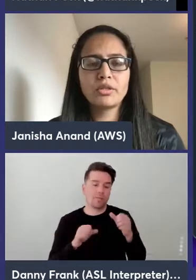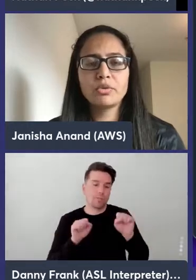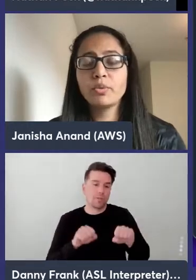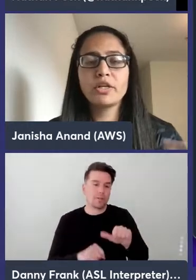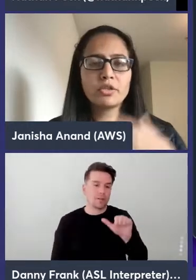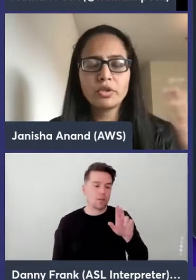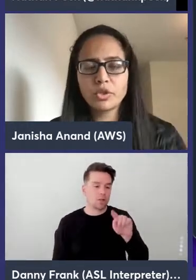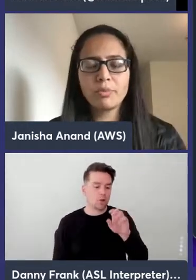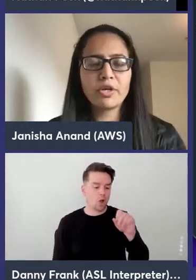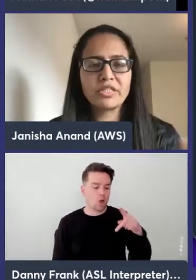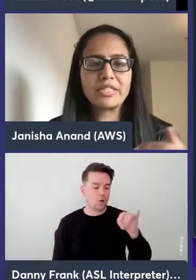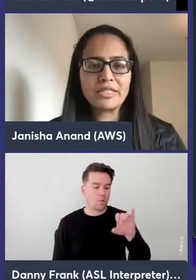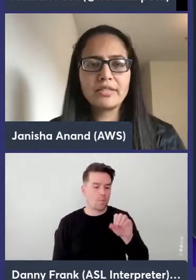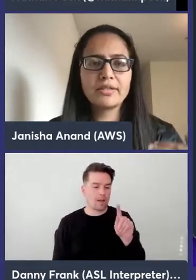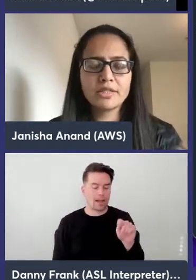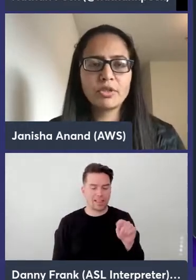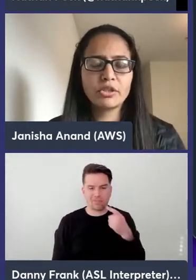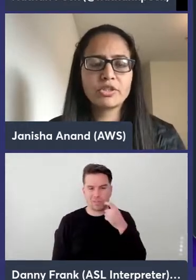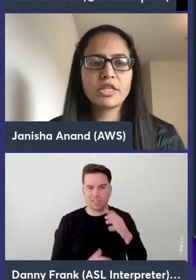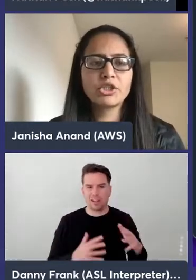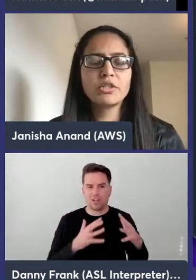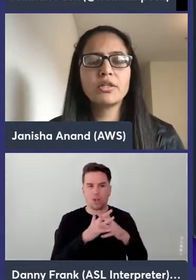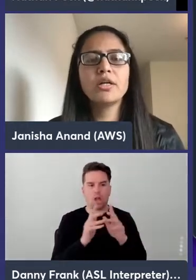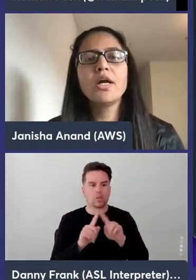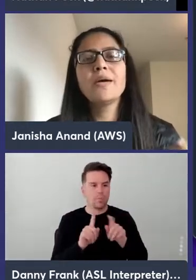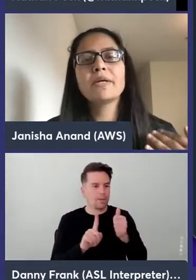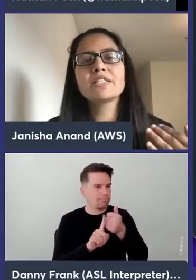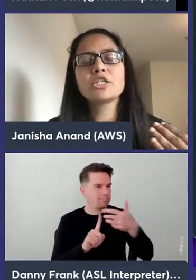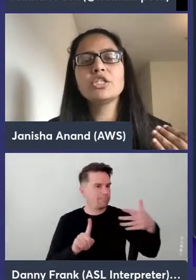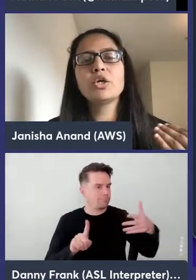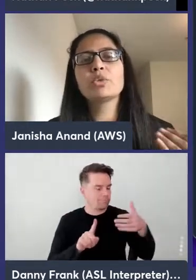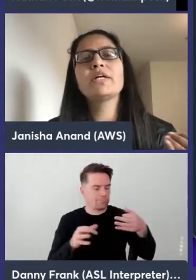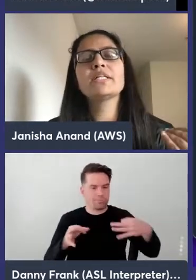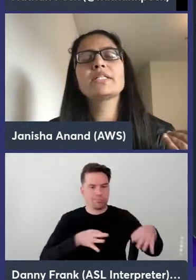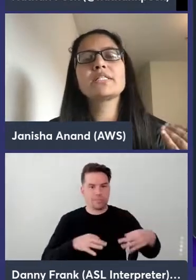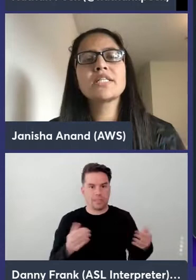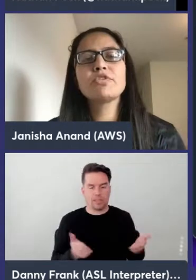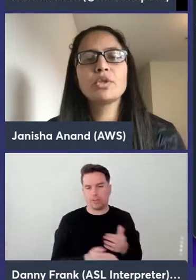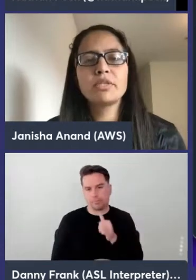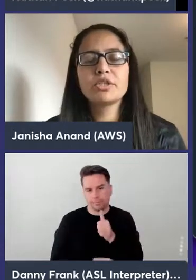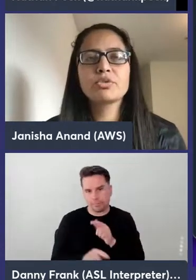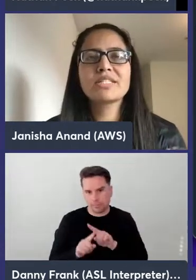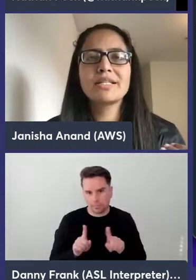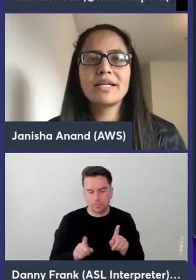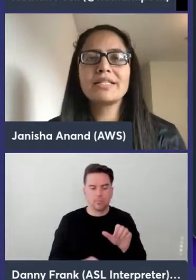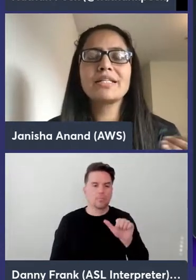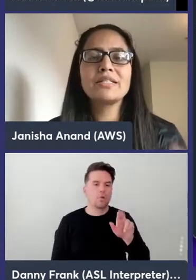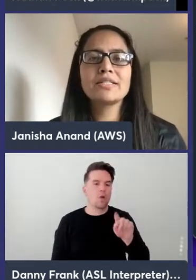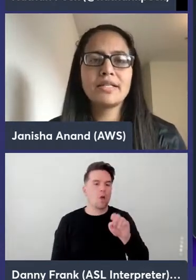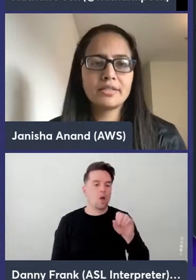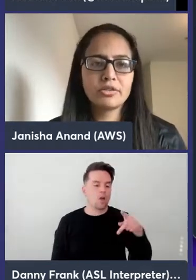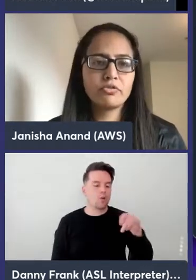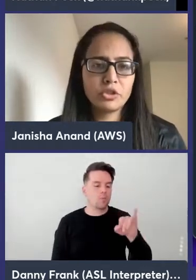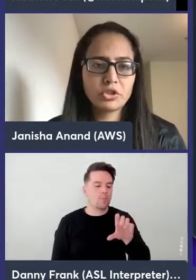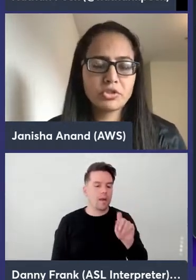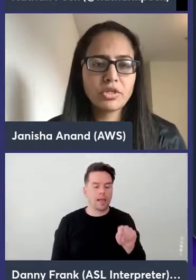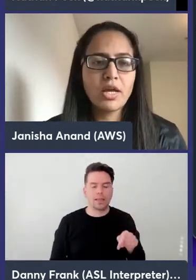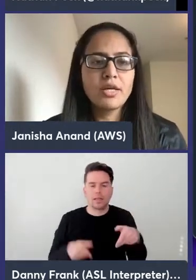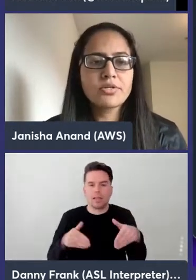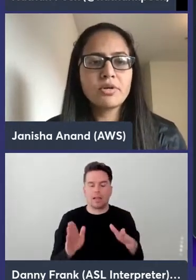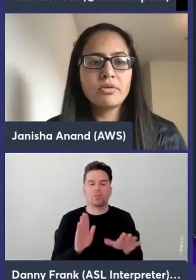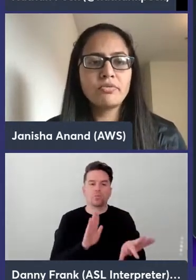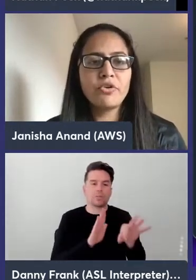launch, though we're not going to talk about it in detail in this particular session here. But essentially, Autopilot does give you the ability to select and deselect certain